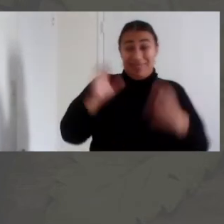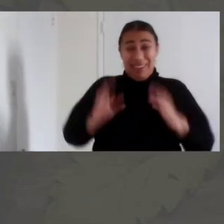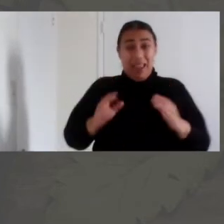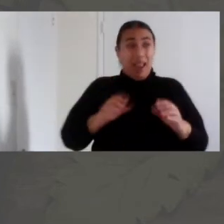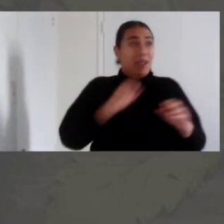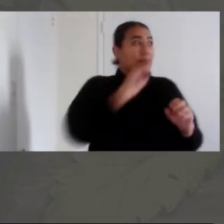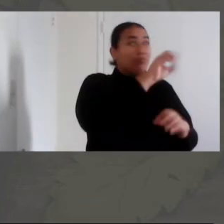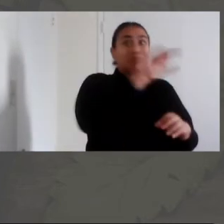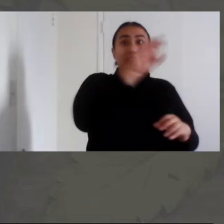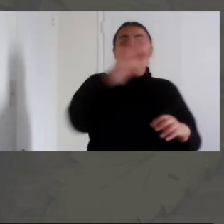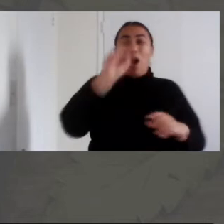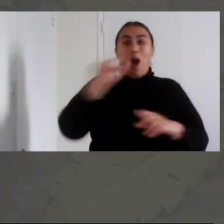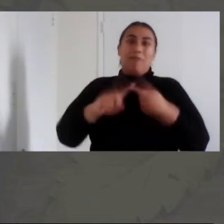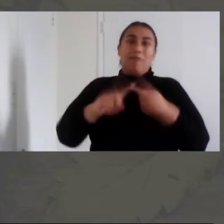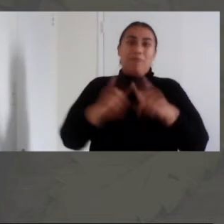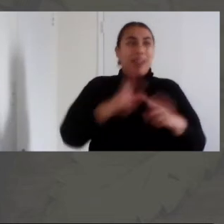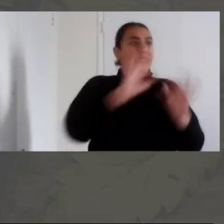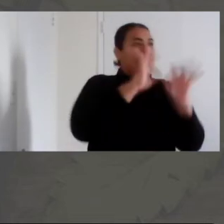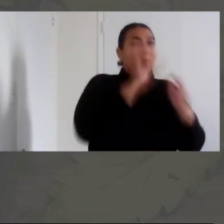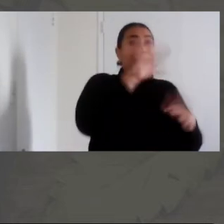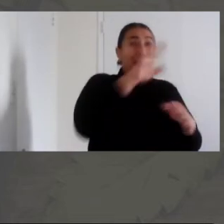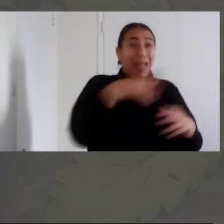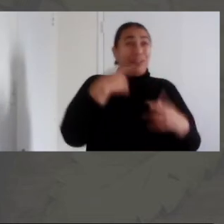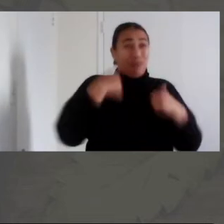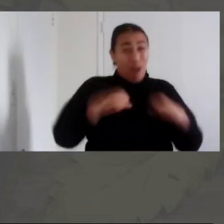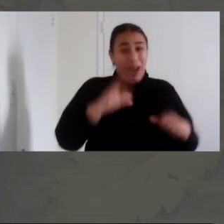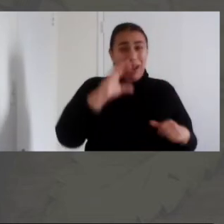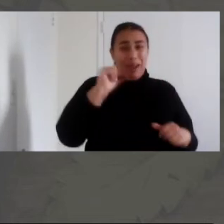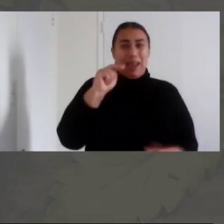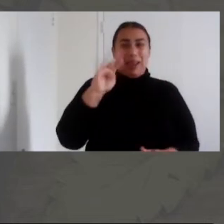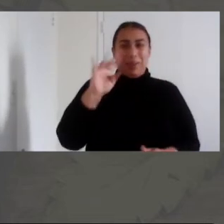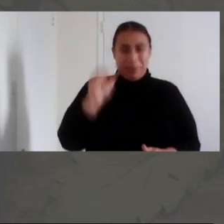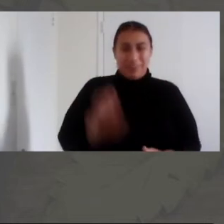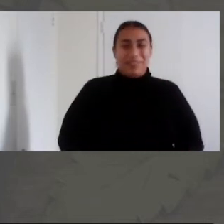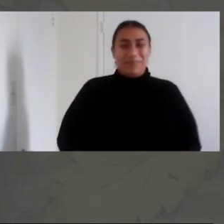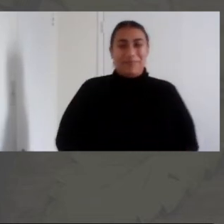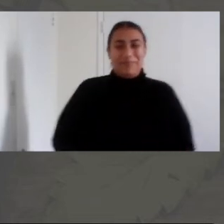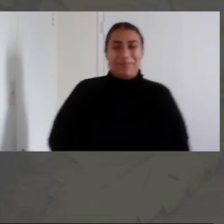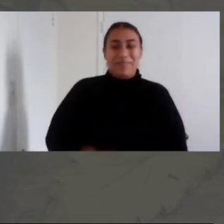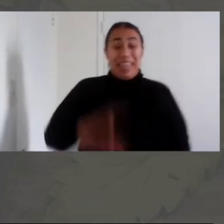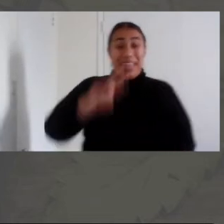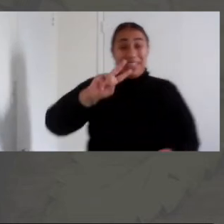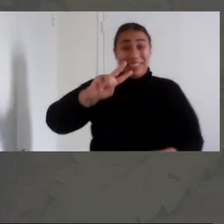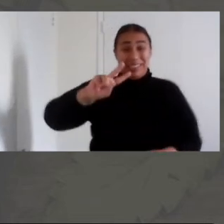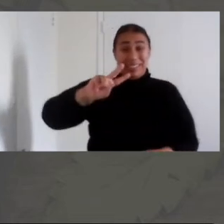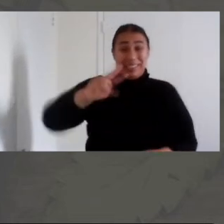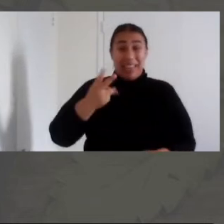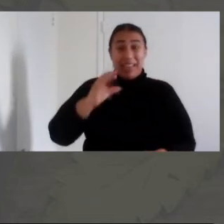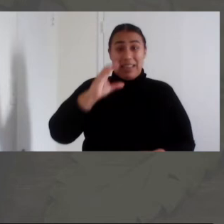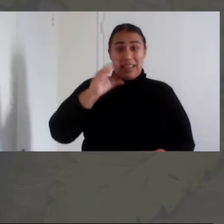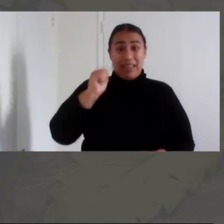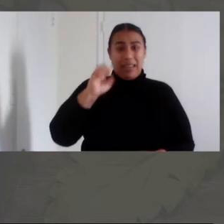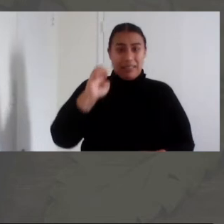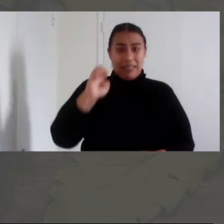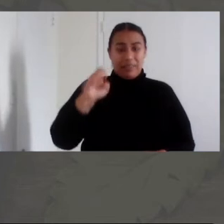huge success for her, and she instinctually loved the treatment plan that she received, and she was very happy. This patient